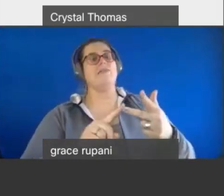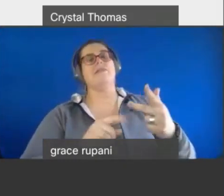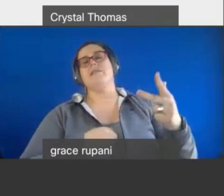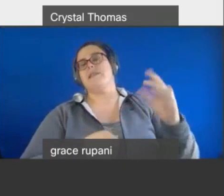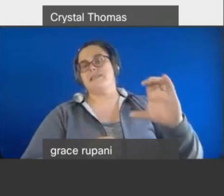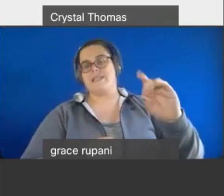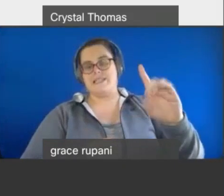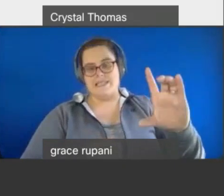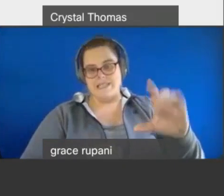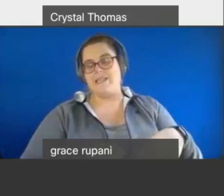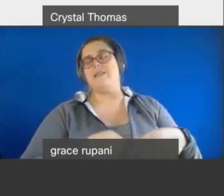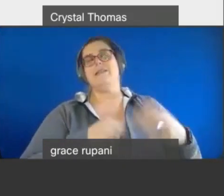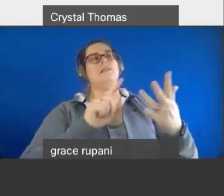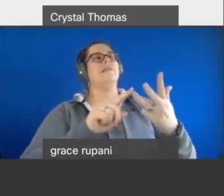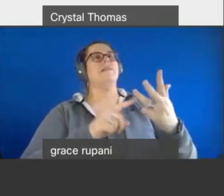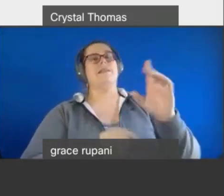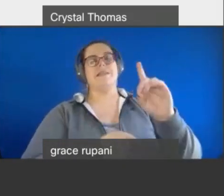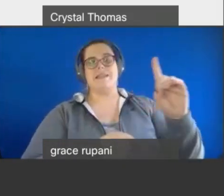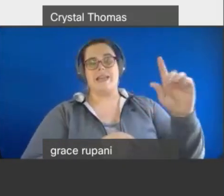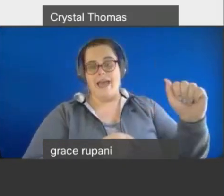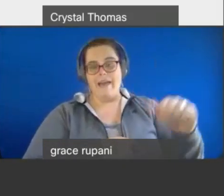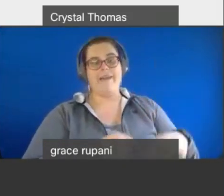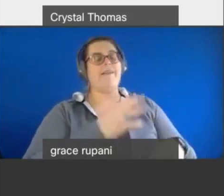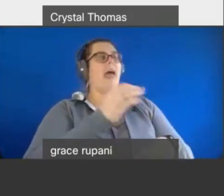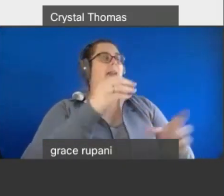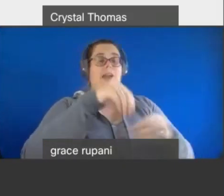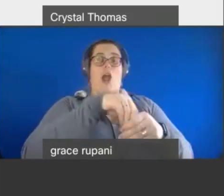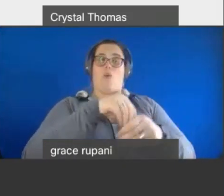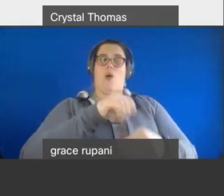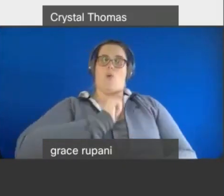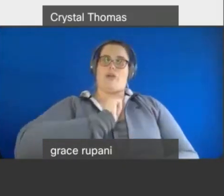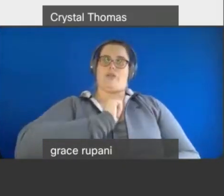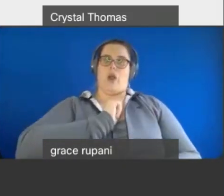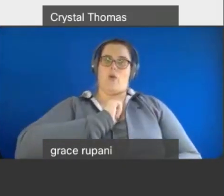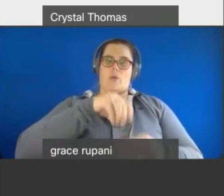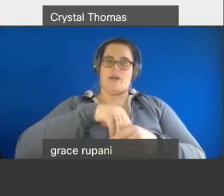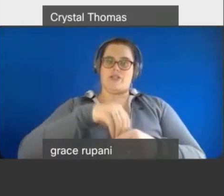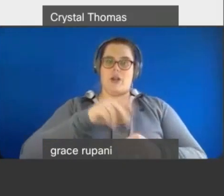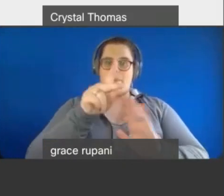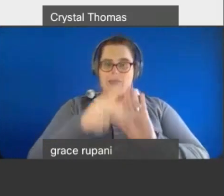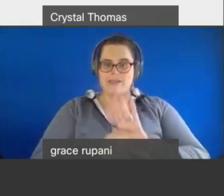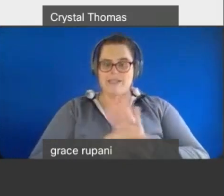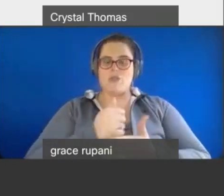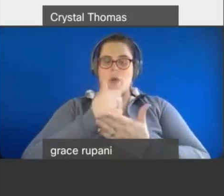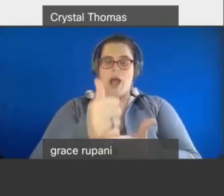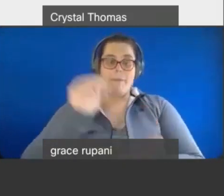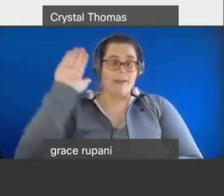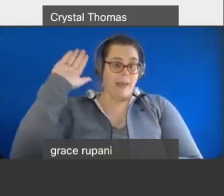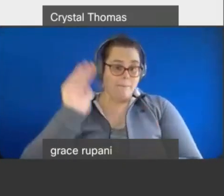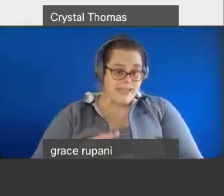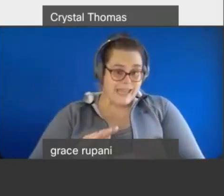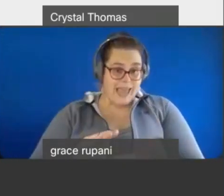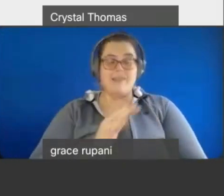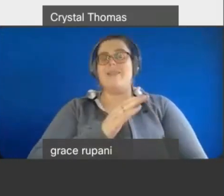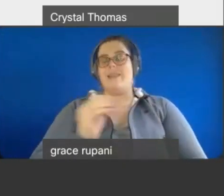Administration, as well as our own internal policies to mitigate and hopefully abate the